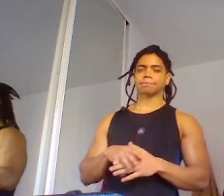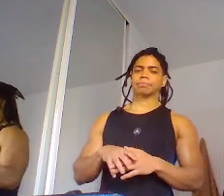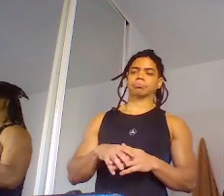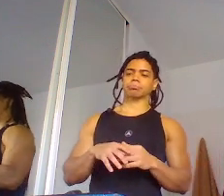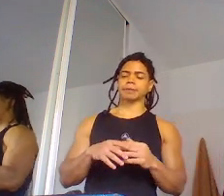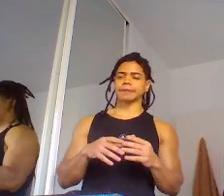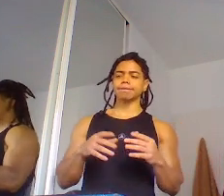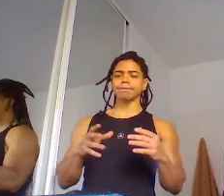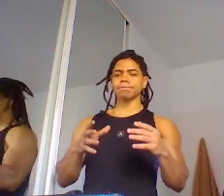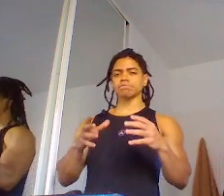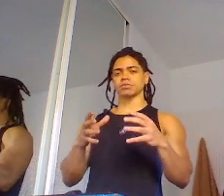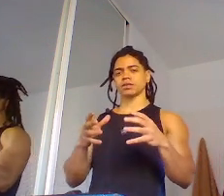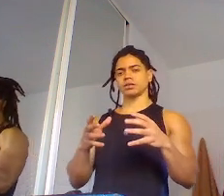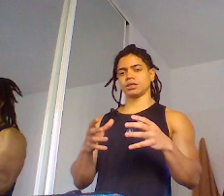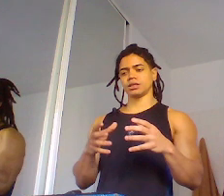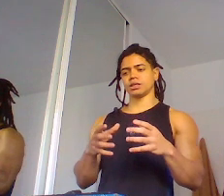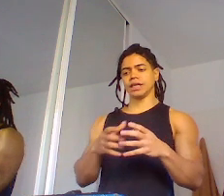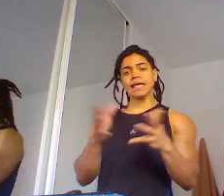money.